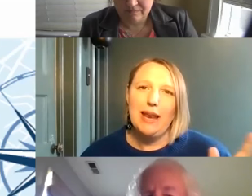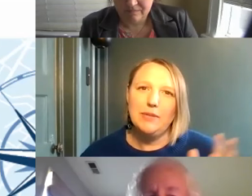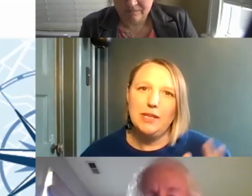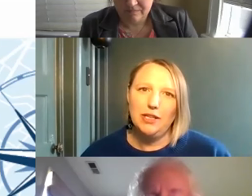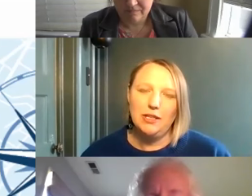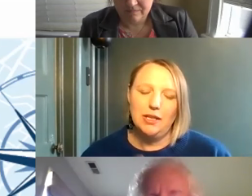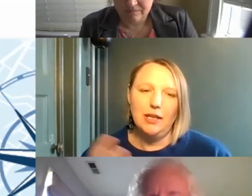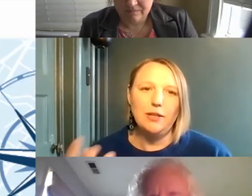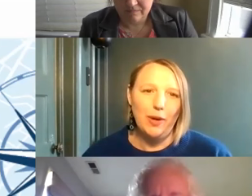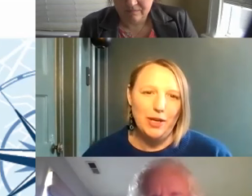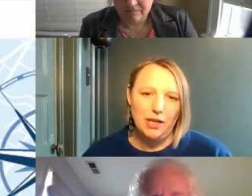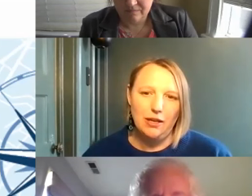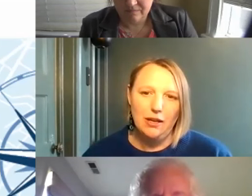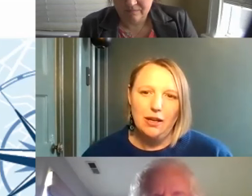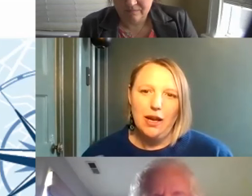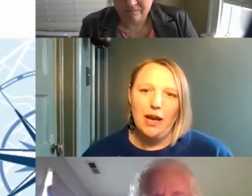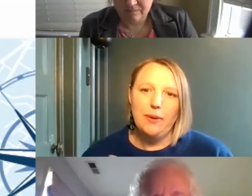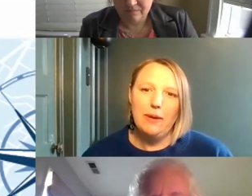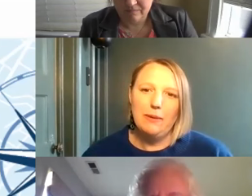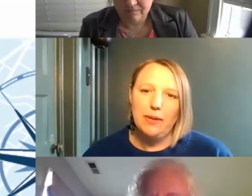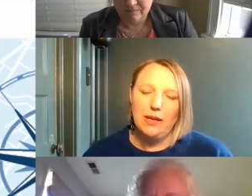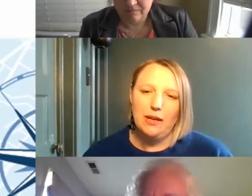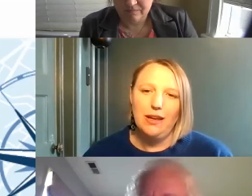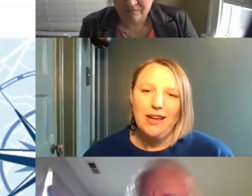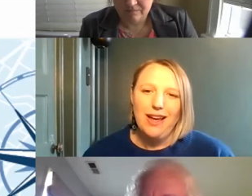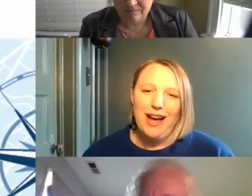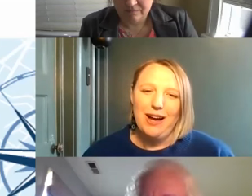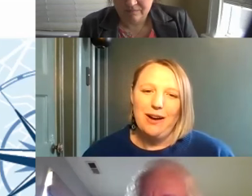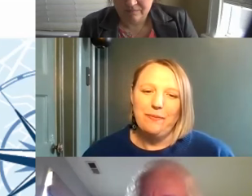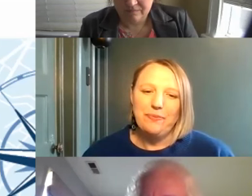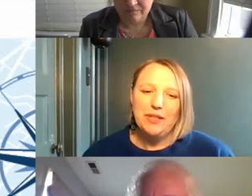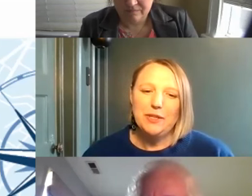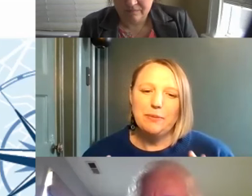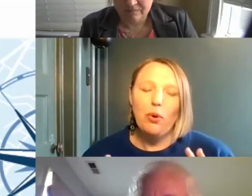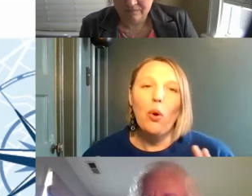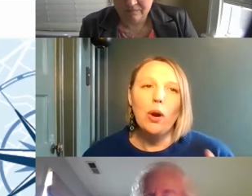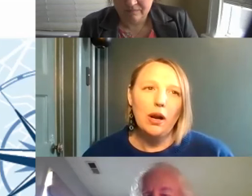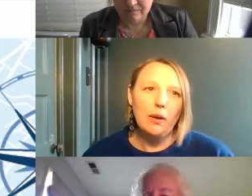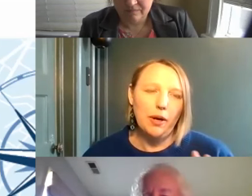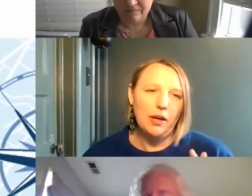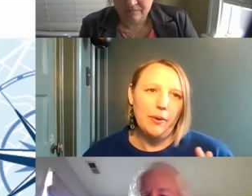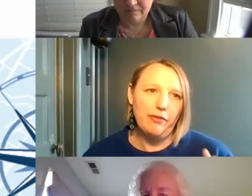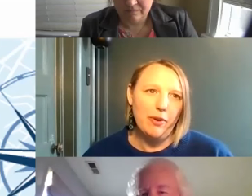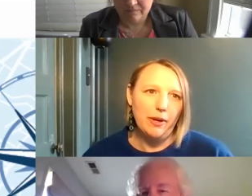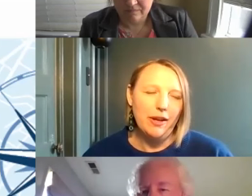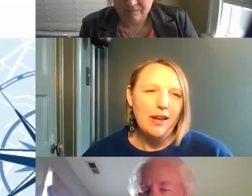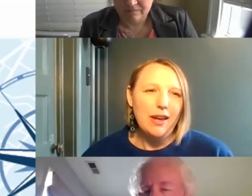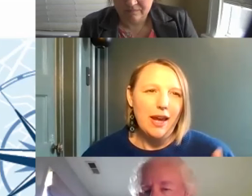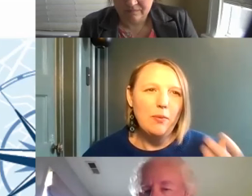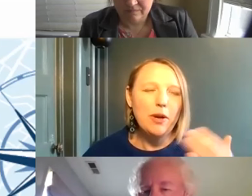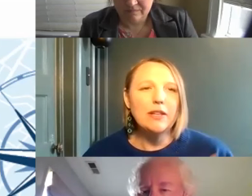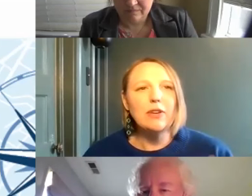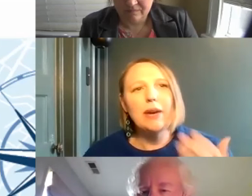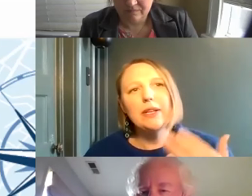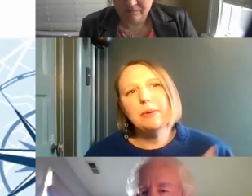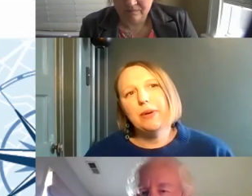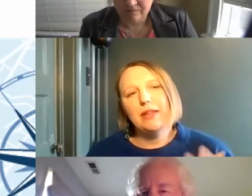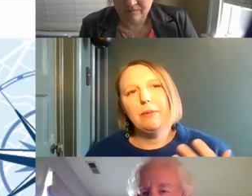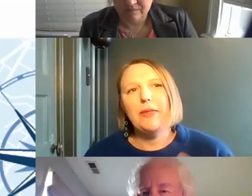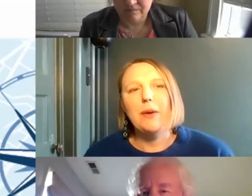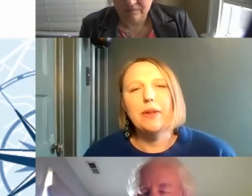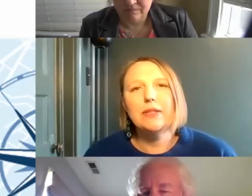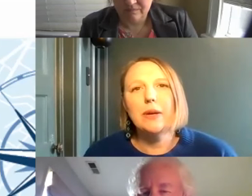from adaptation to integration? How do we make meaning to support our work going forward? And what are the different areas